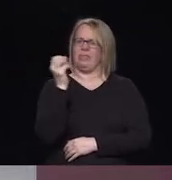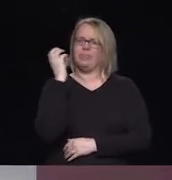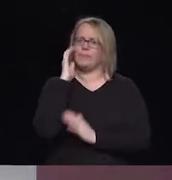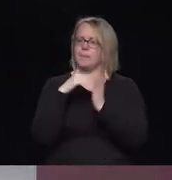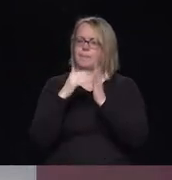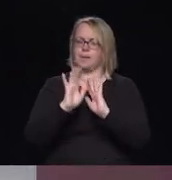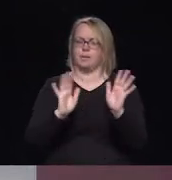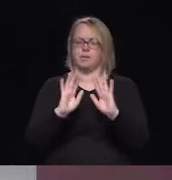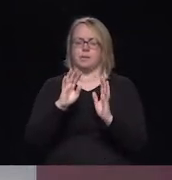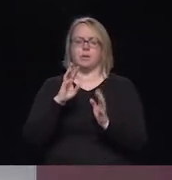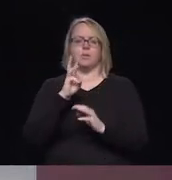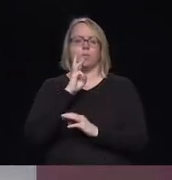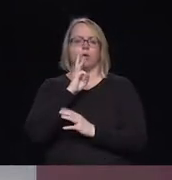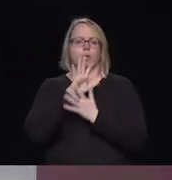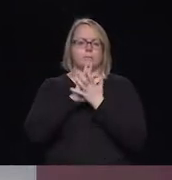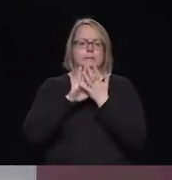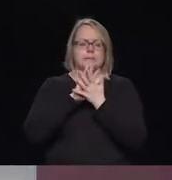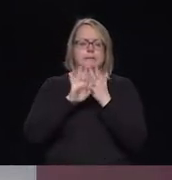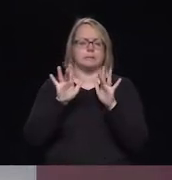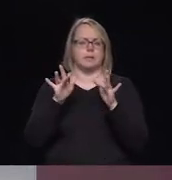It's called a wash technique.